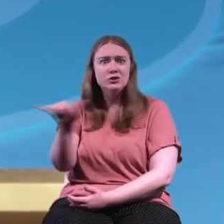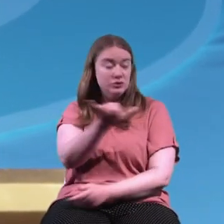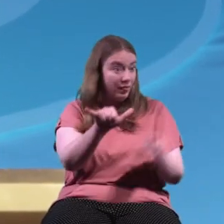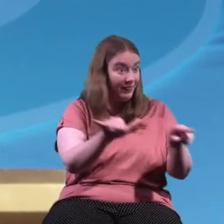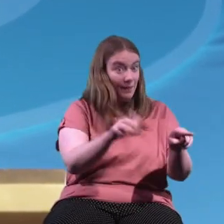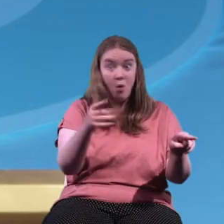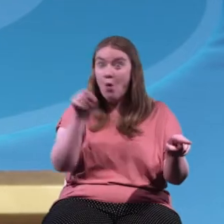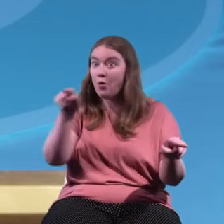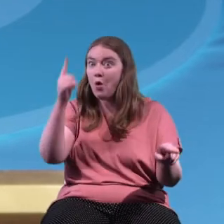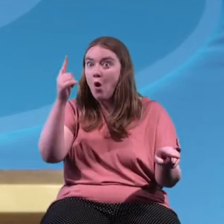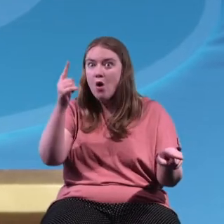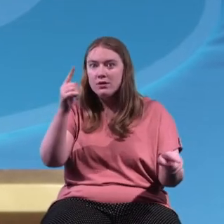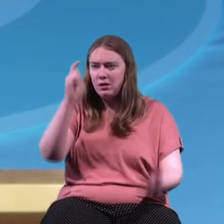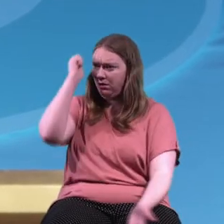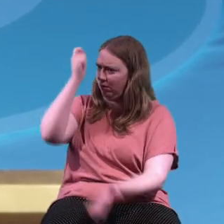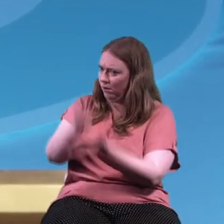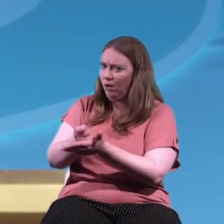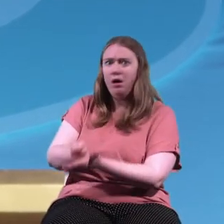rock.